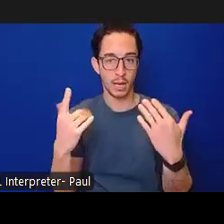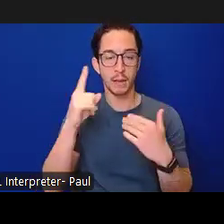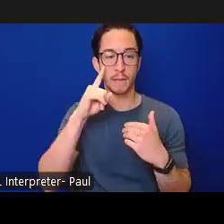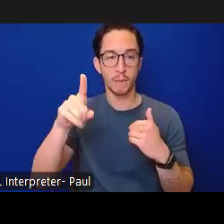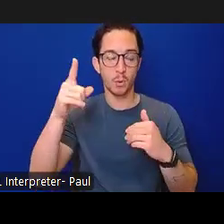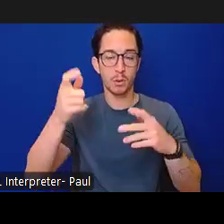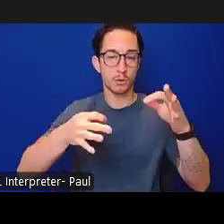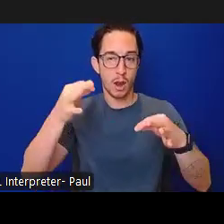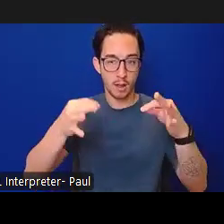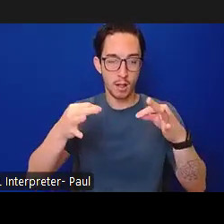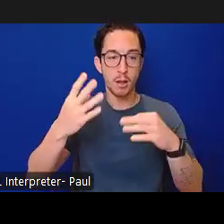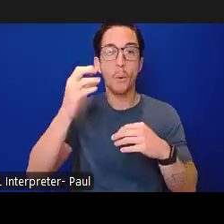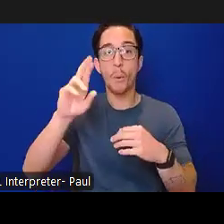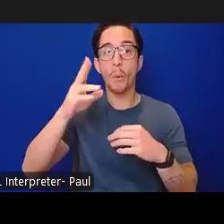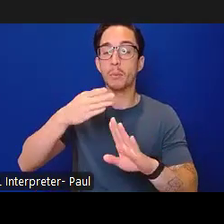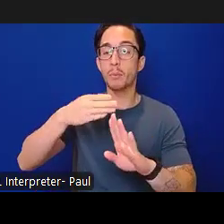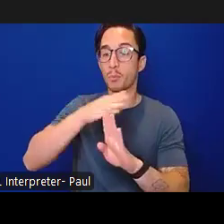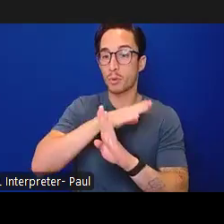in pre-conviction.